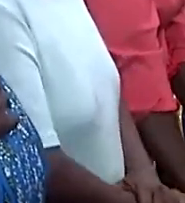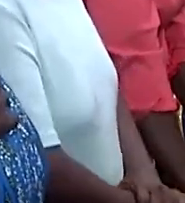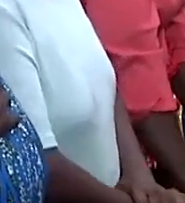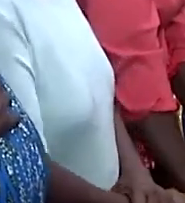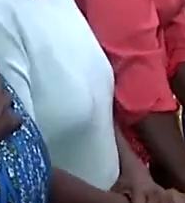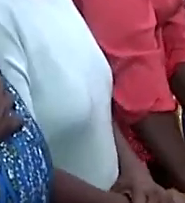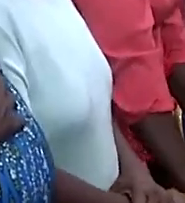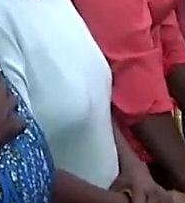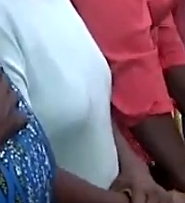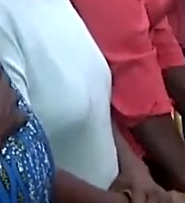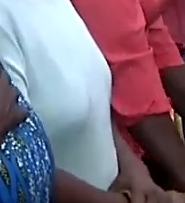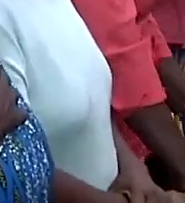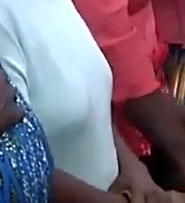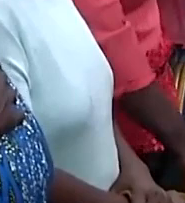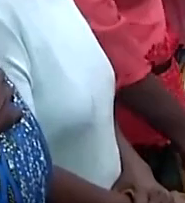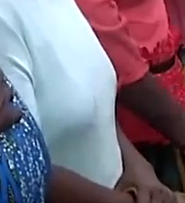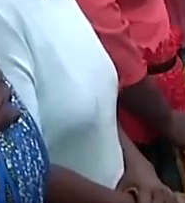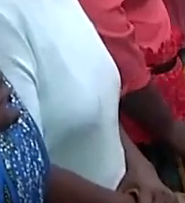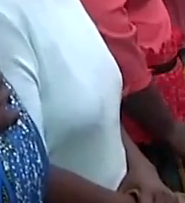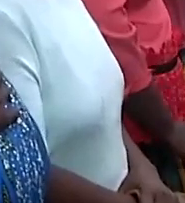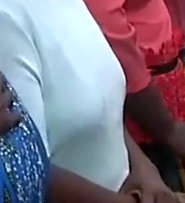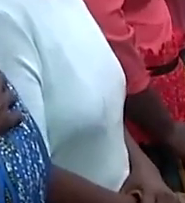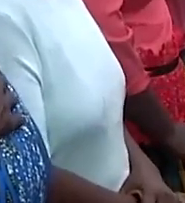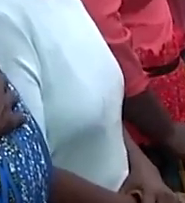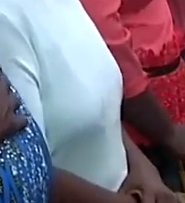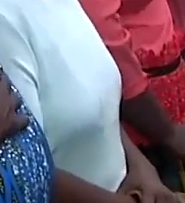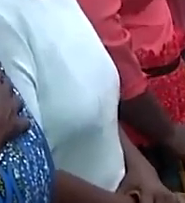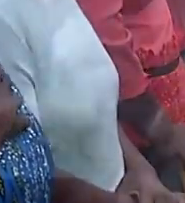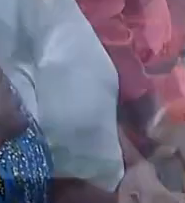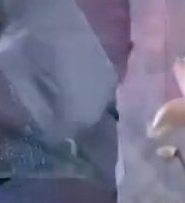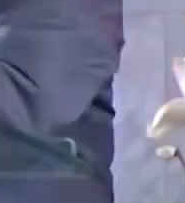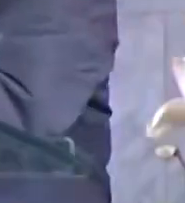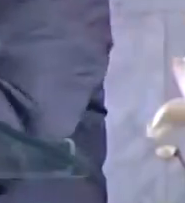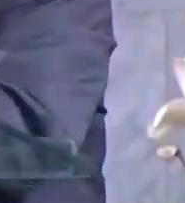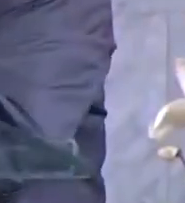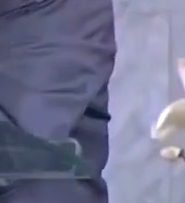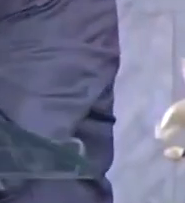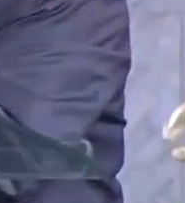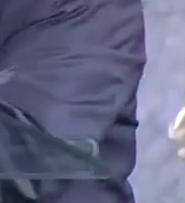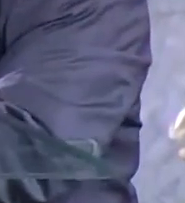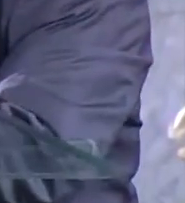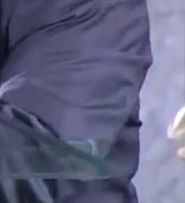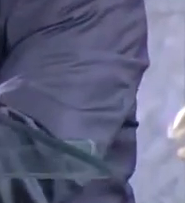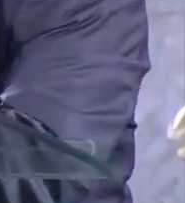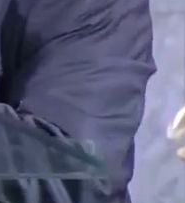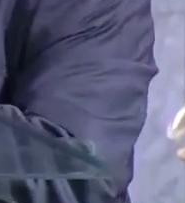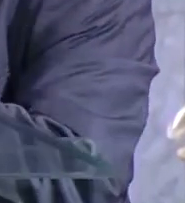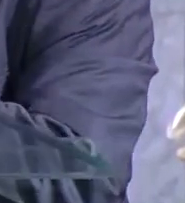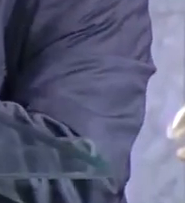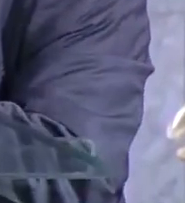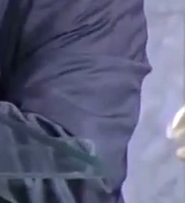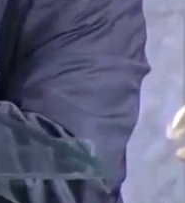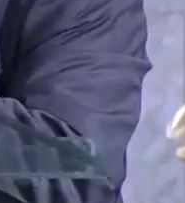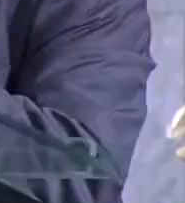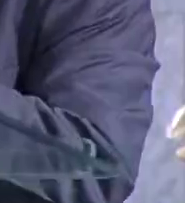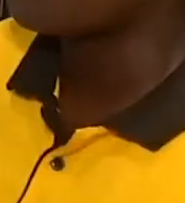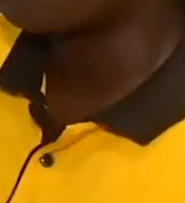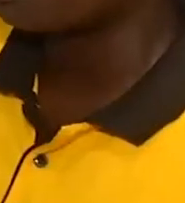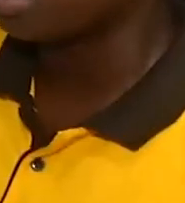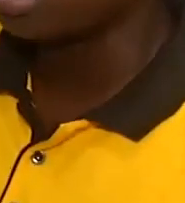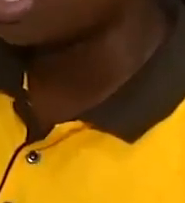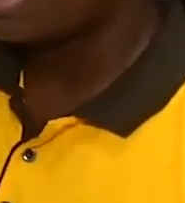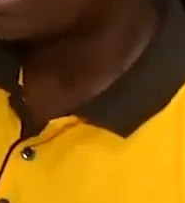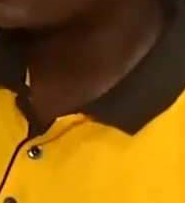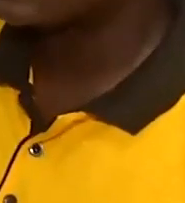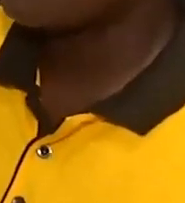I'm going to keep on depending on the Lord all the days of my life. And then he tells you, you have not chosen me, I have chosen you, and